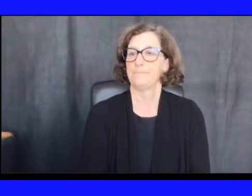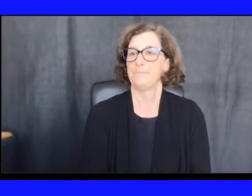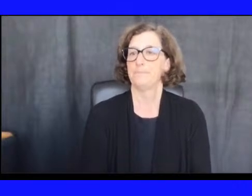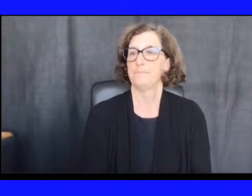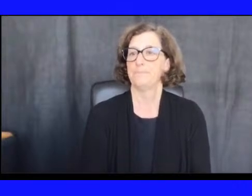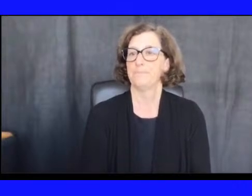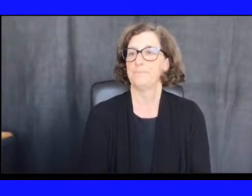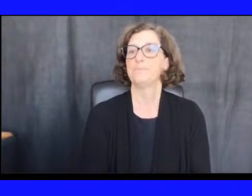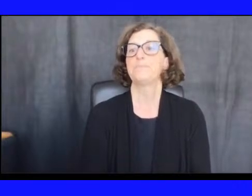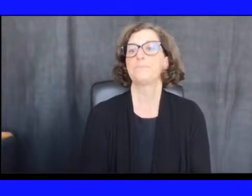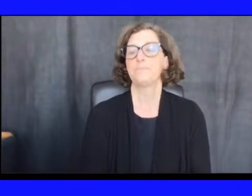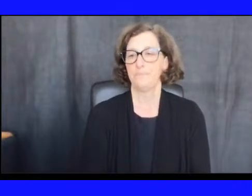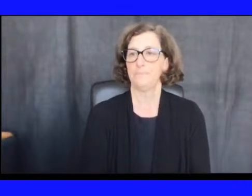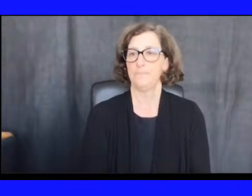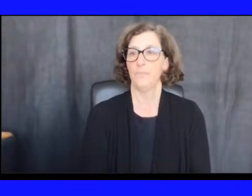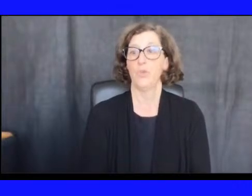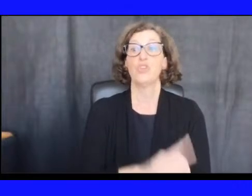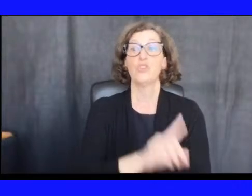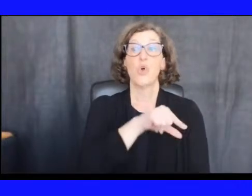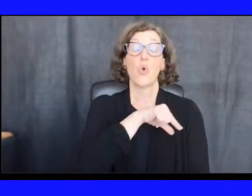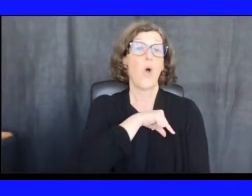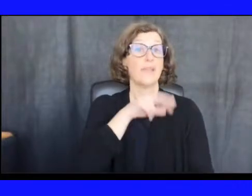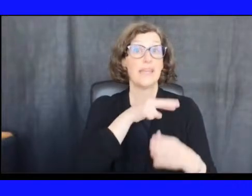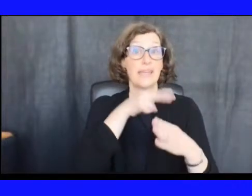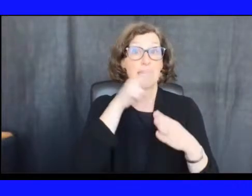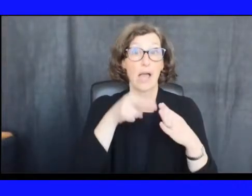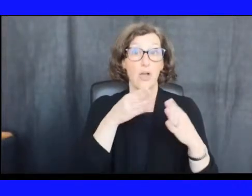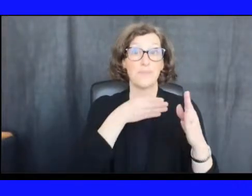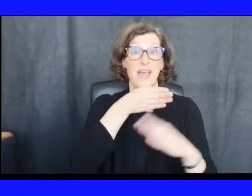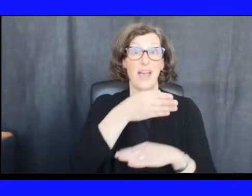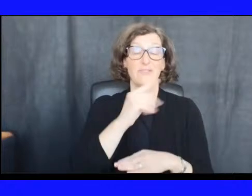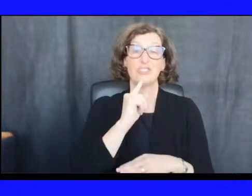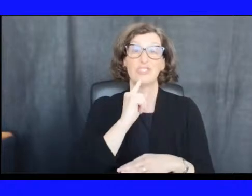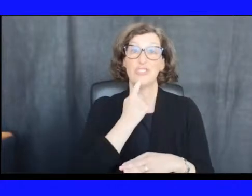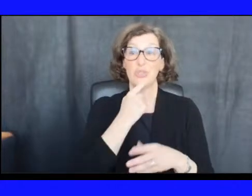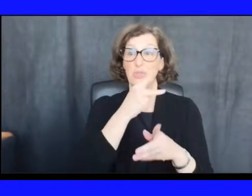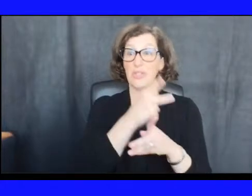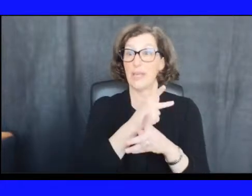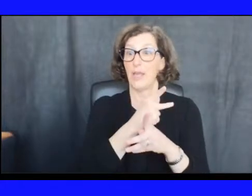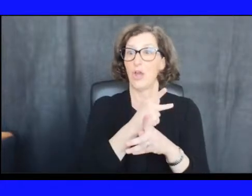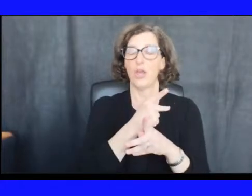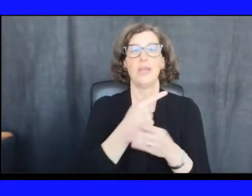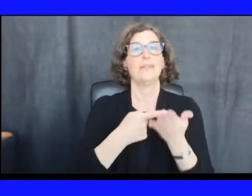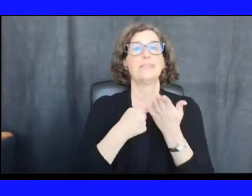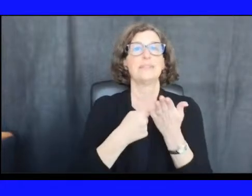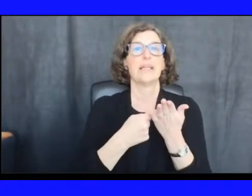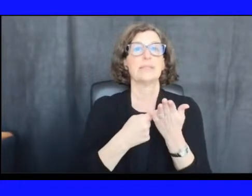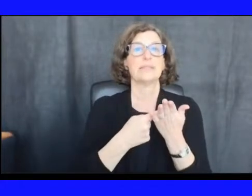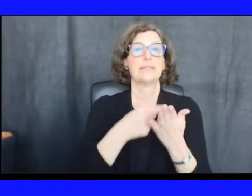of 1.0, but I know Coy and team are working very hard on this.